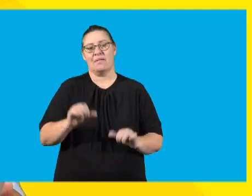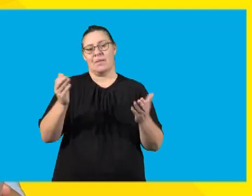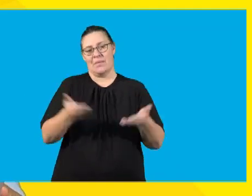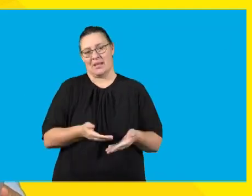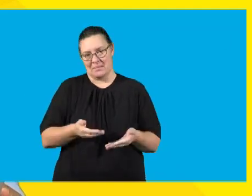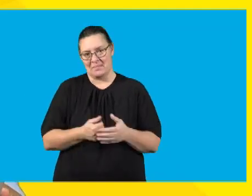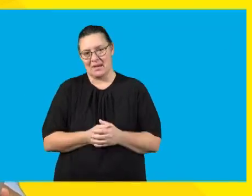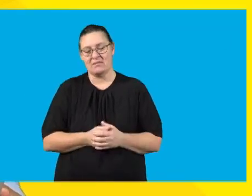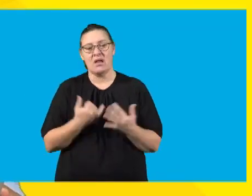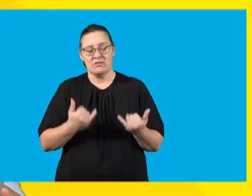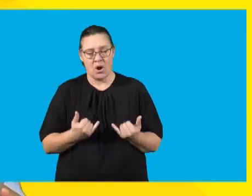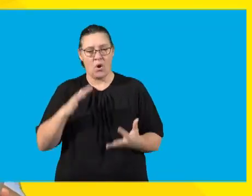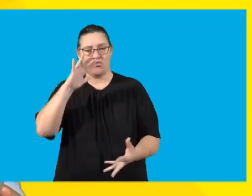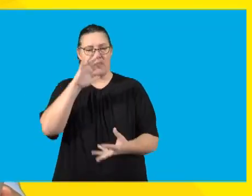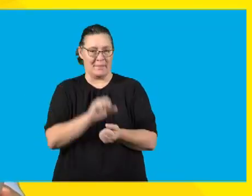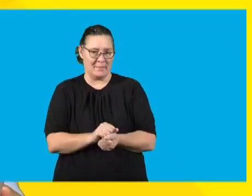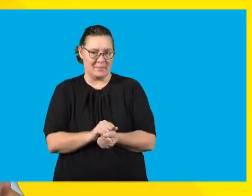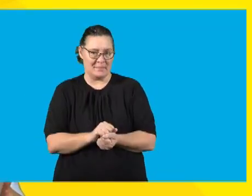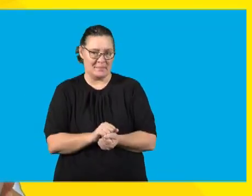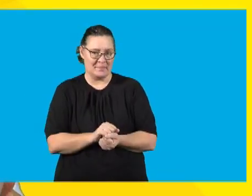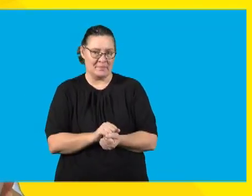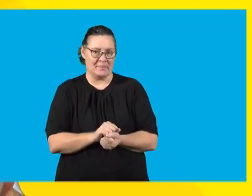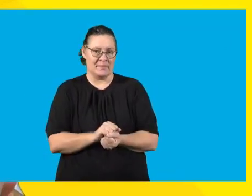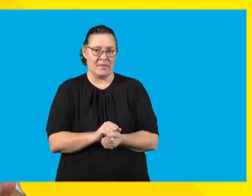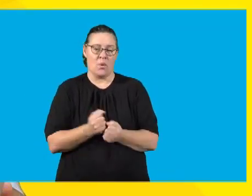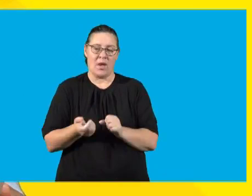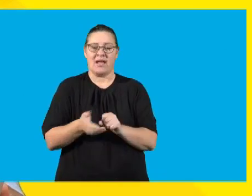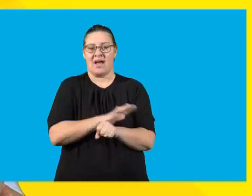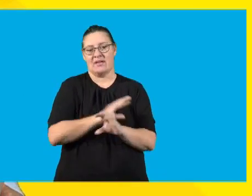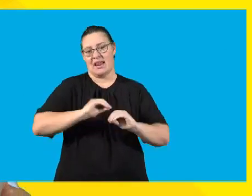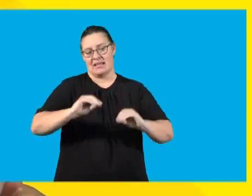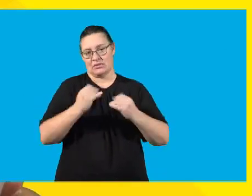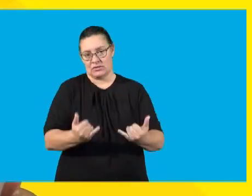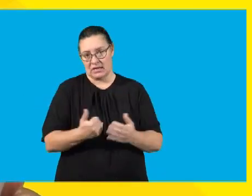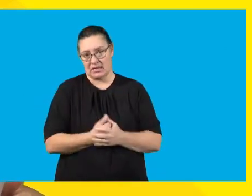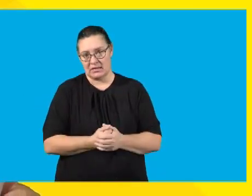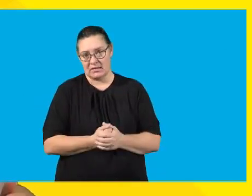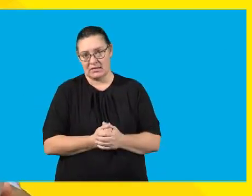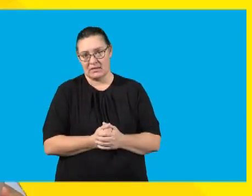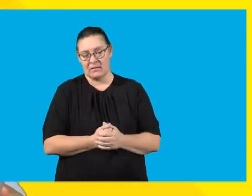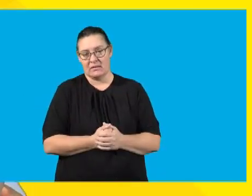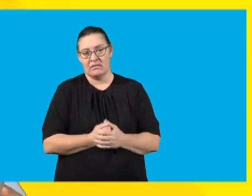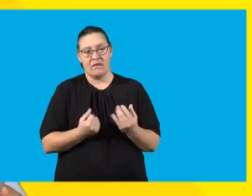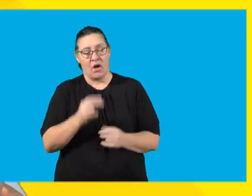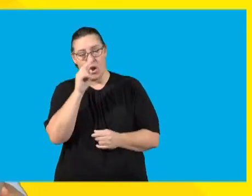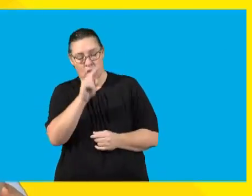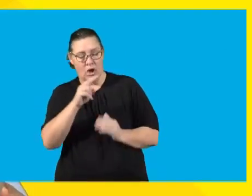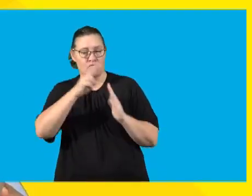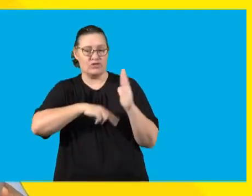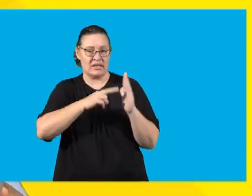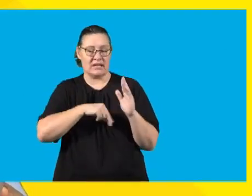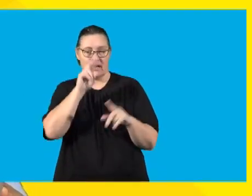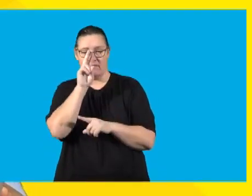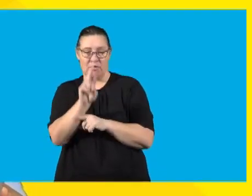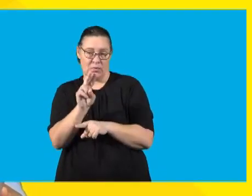Learners, welcome back from your ad break. We will now just be wrapping what we have covered in our lesson, right? So